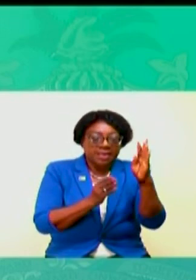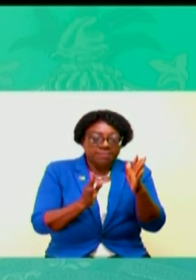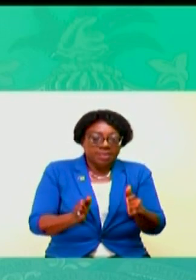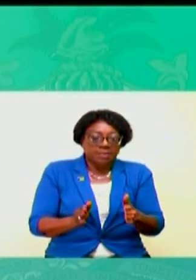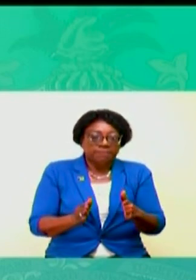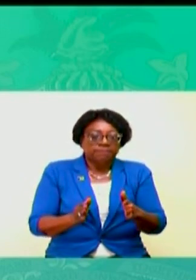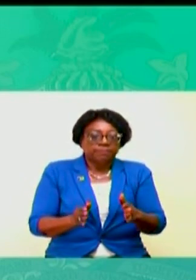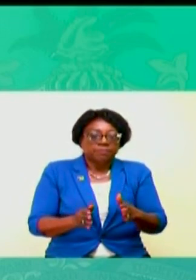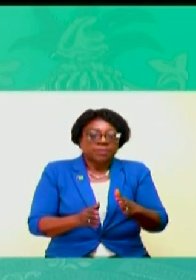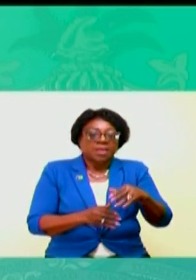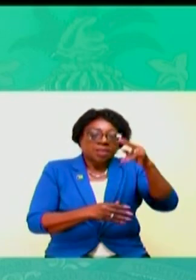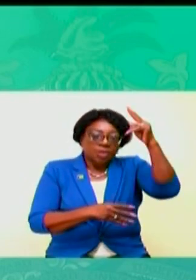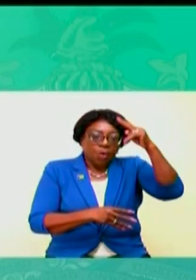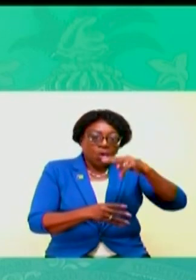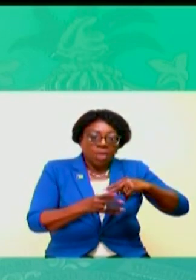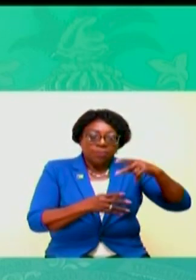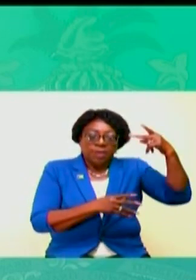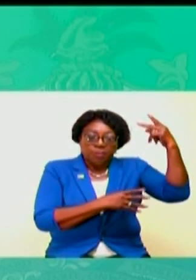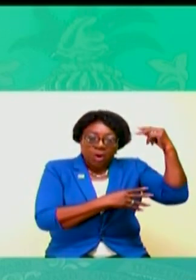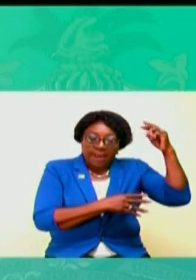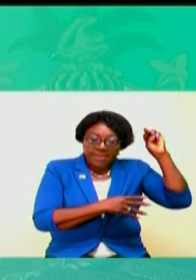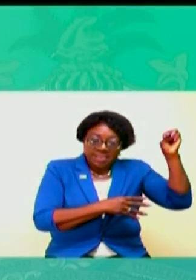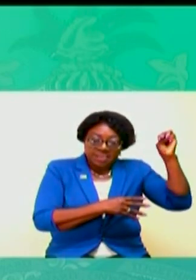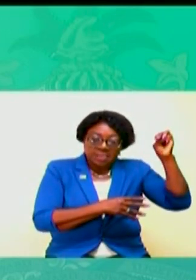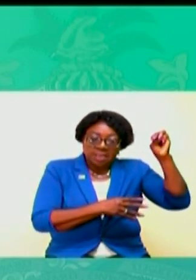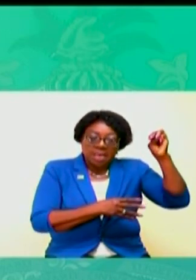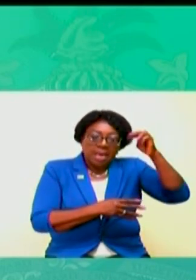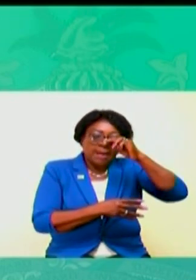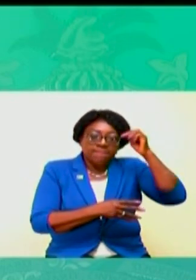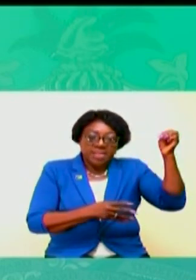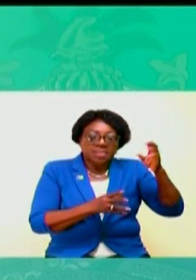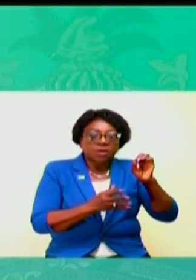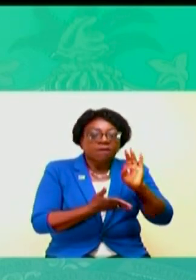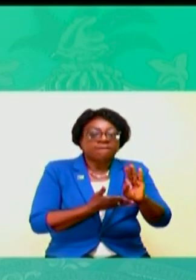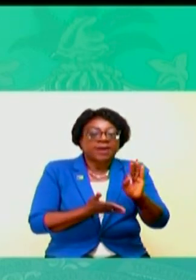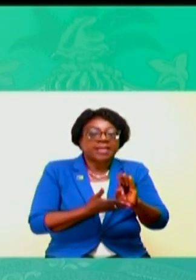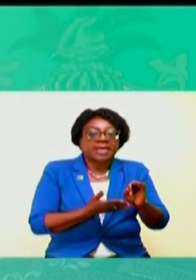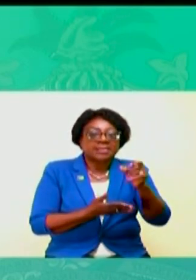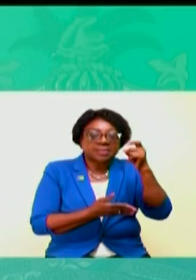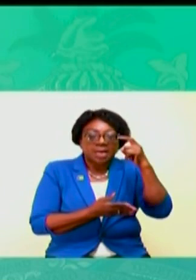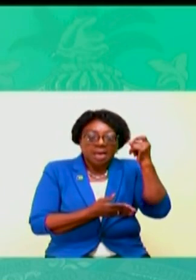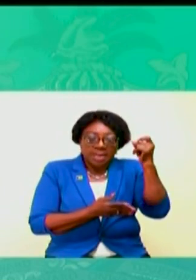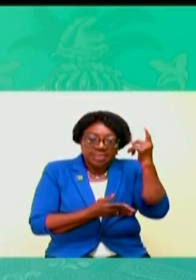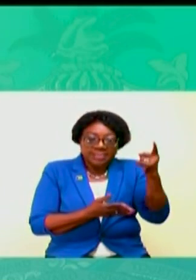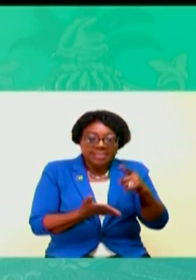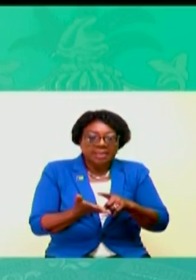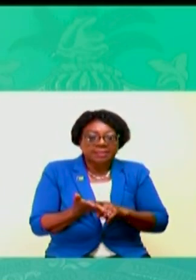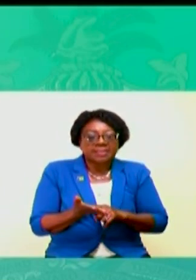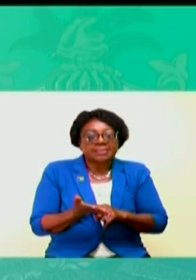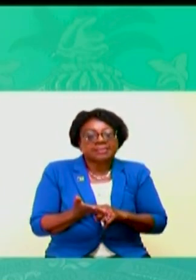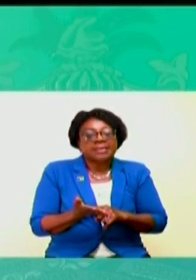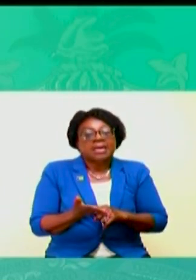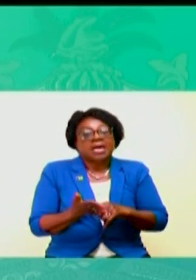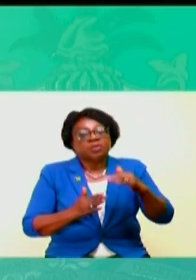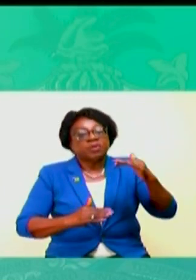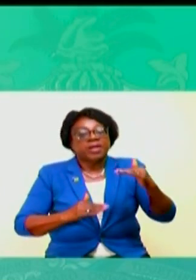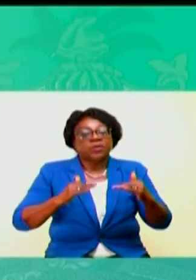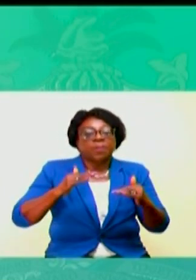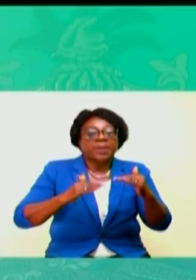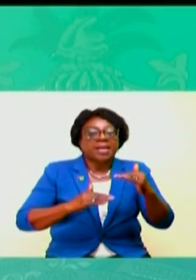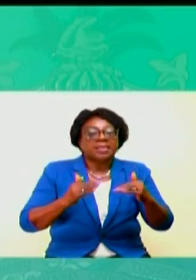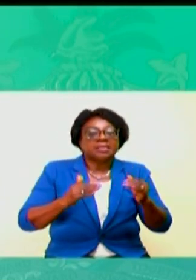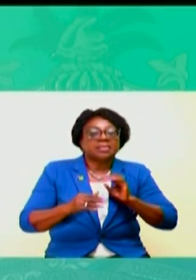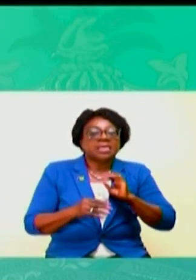Minister, Honorable Prime Minister and Minister of Finance understands this reality and has sought to balance our fiscal realities with